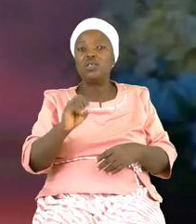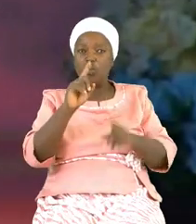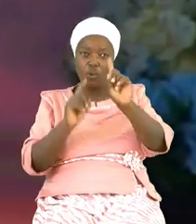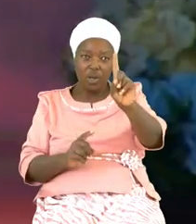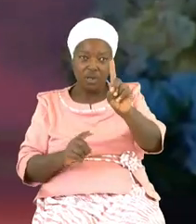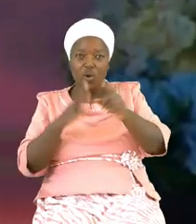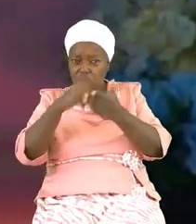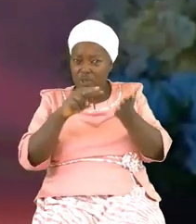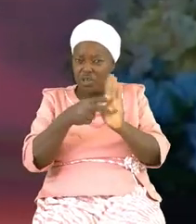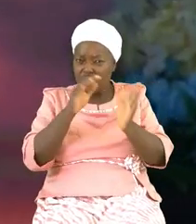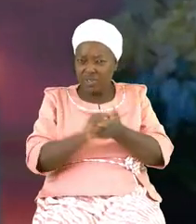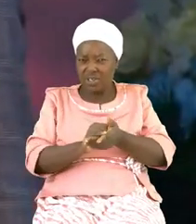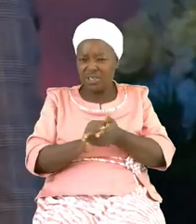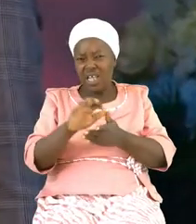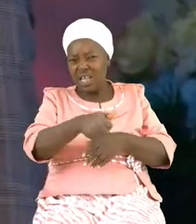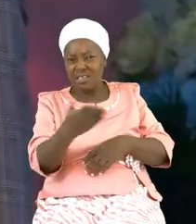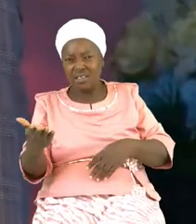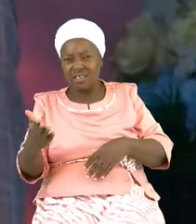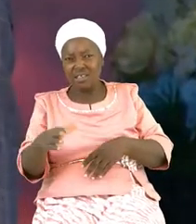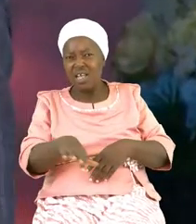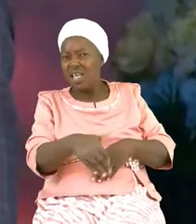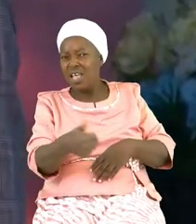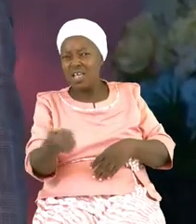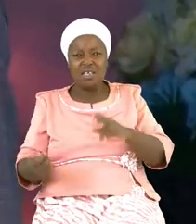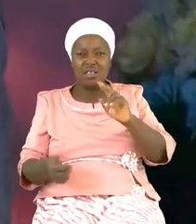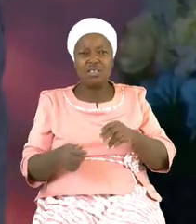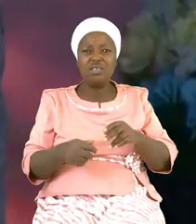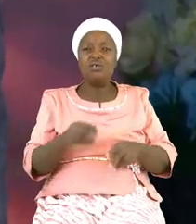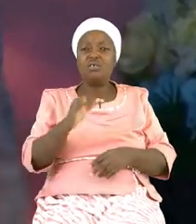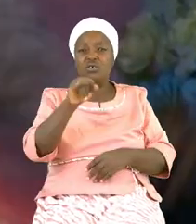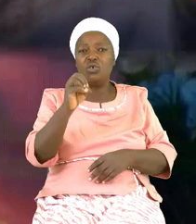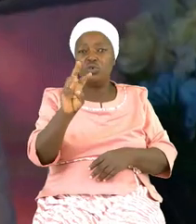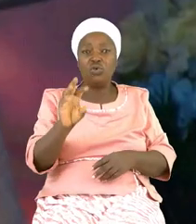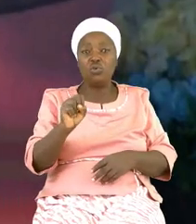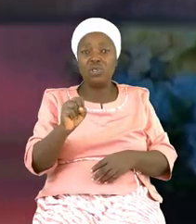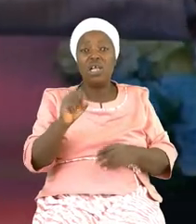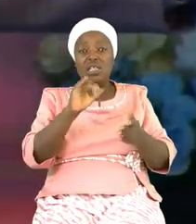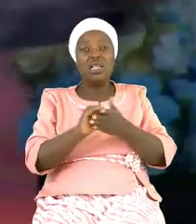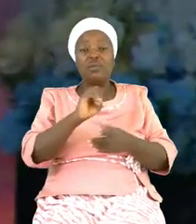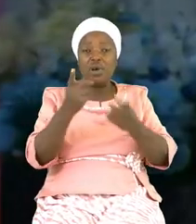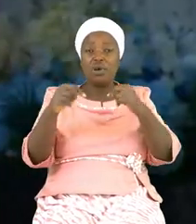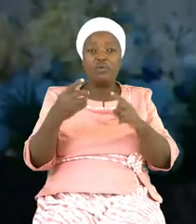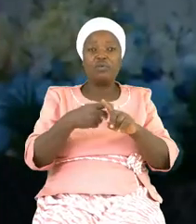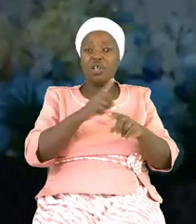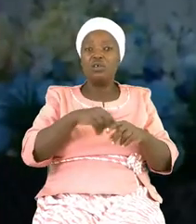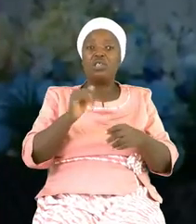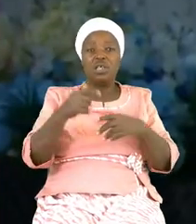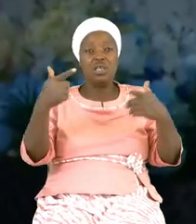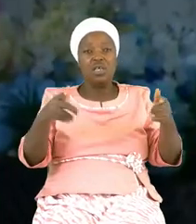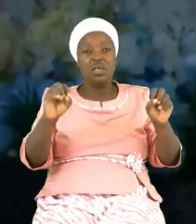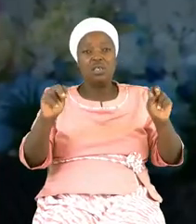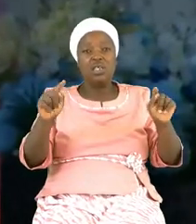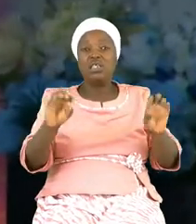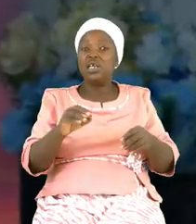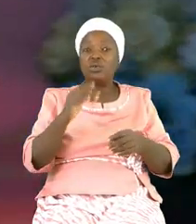Anything any Jew ever got from the Lord, the Gentile will get from the